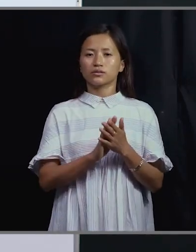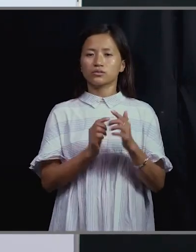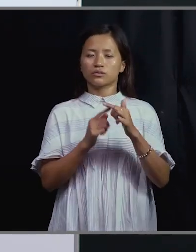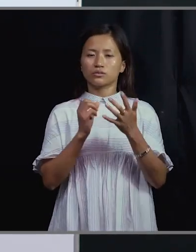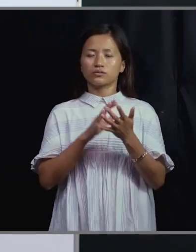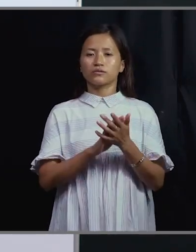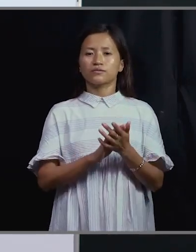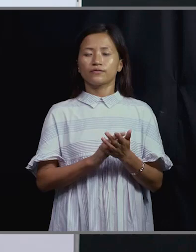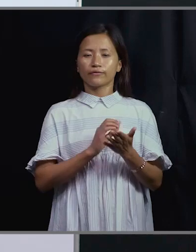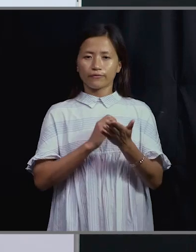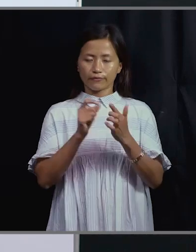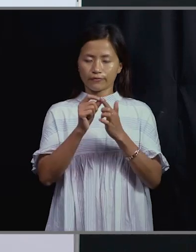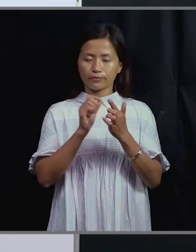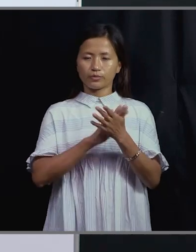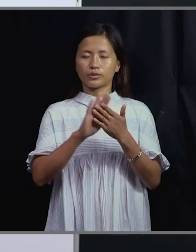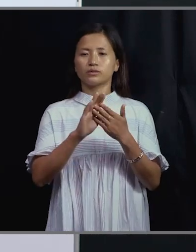reactions.